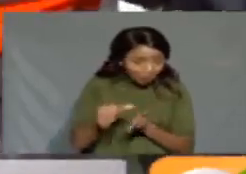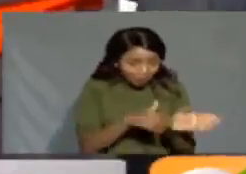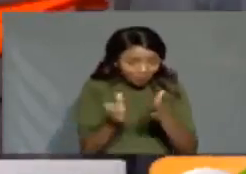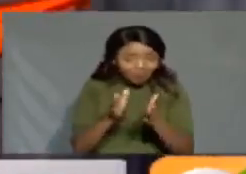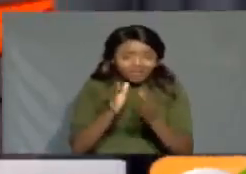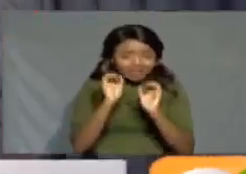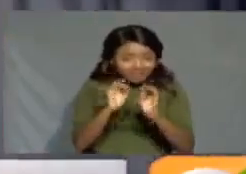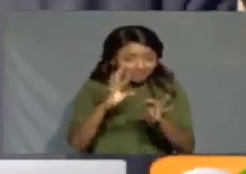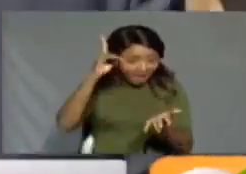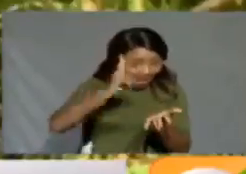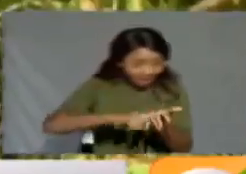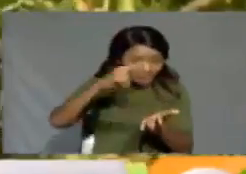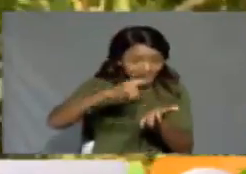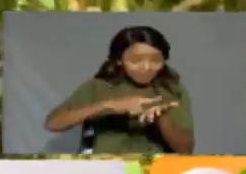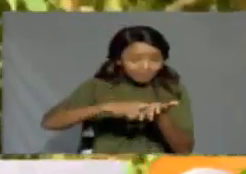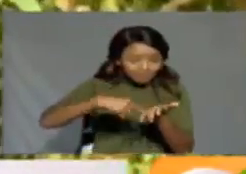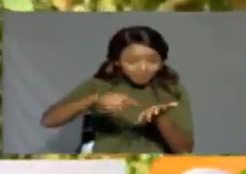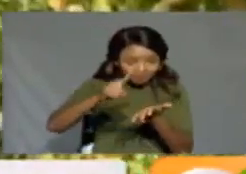may proportionally decline.